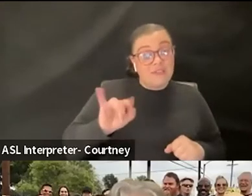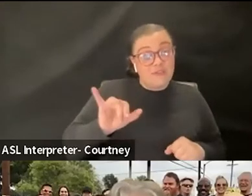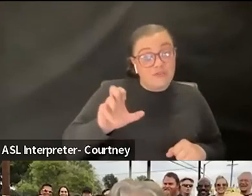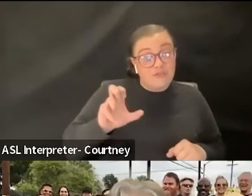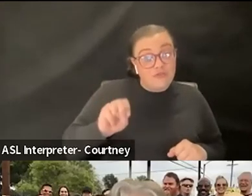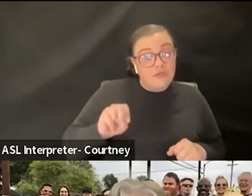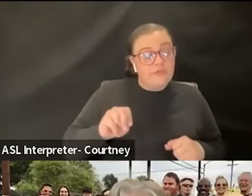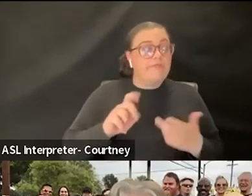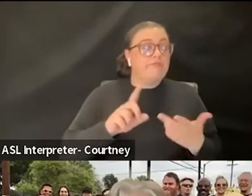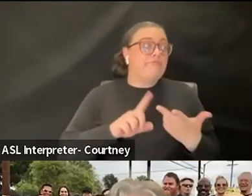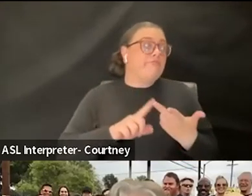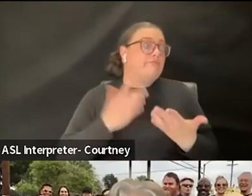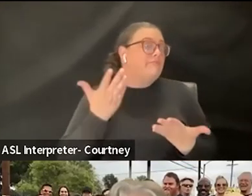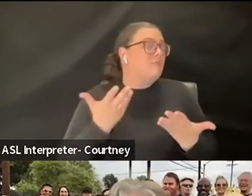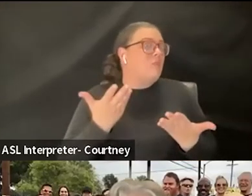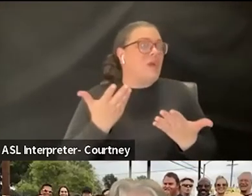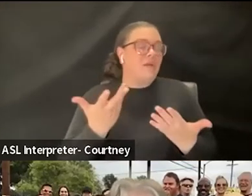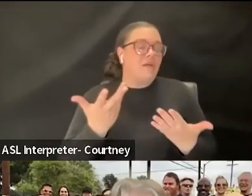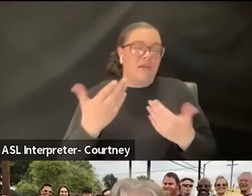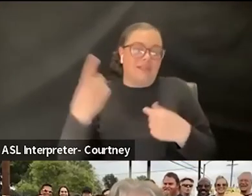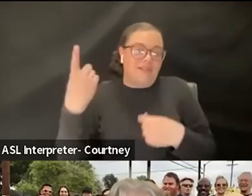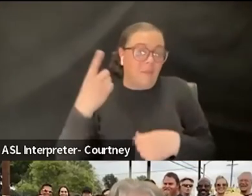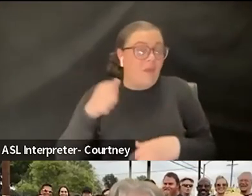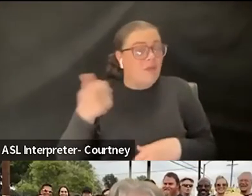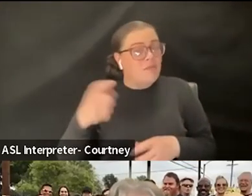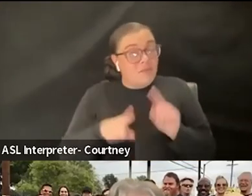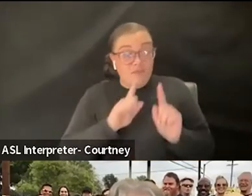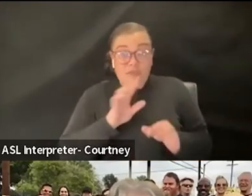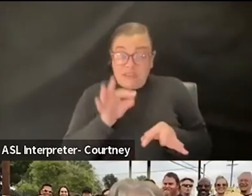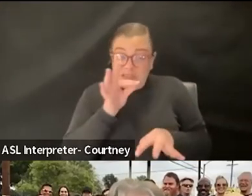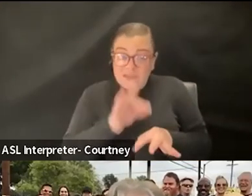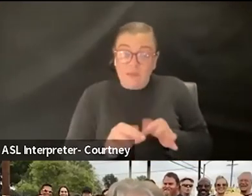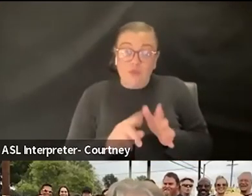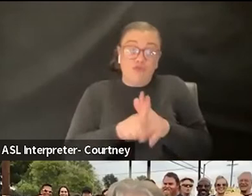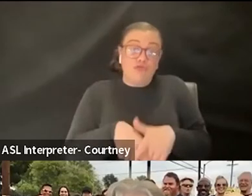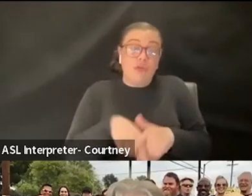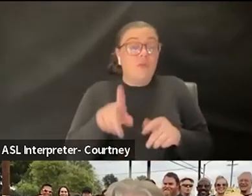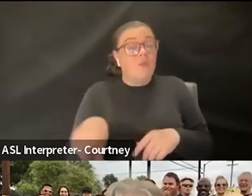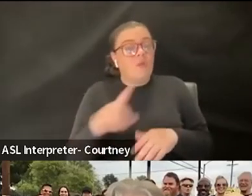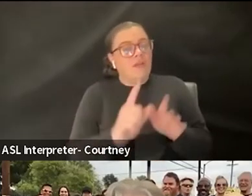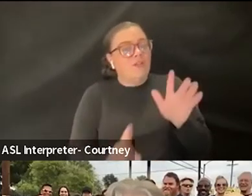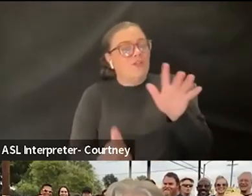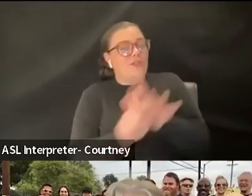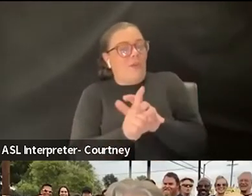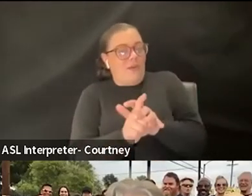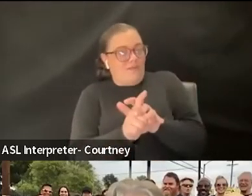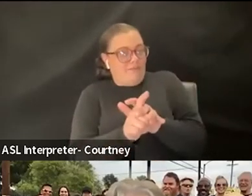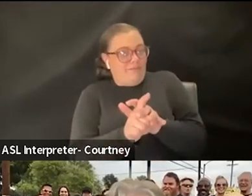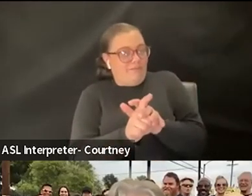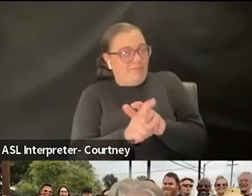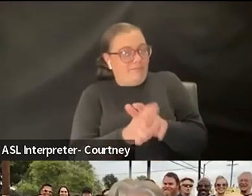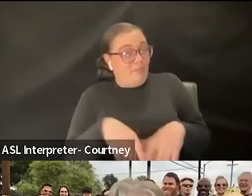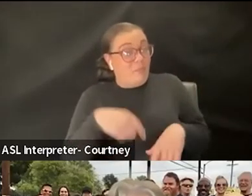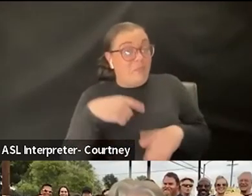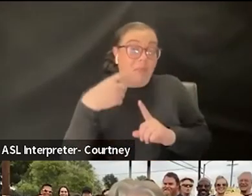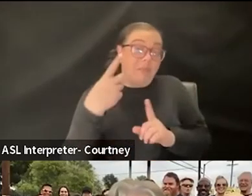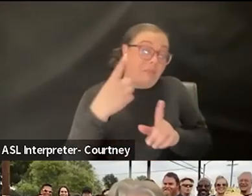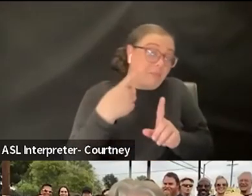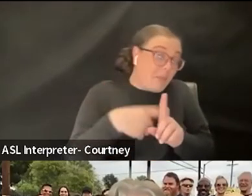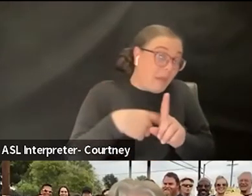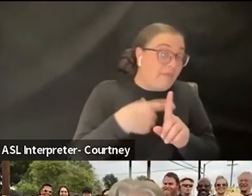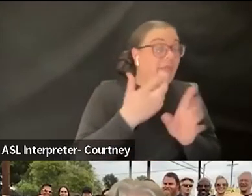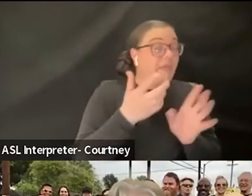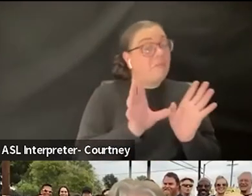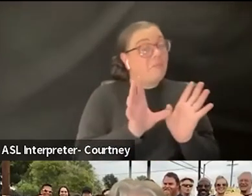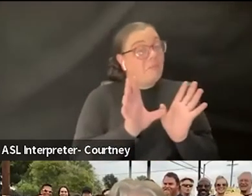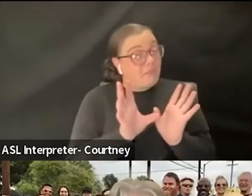Attend a conservatory event. And once you start participating in even in a small way,